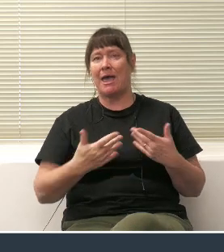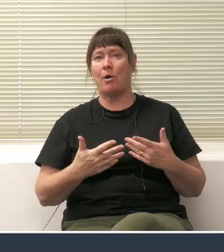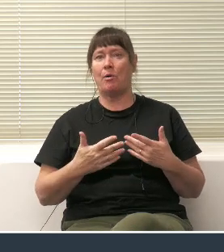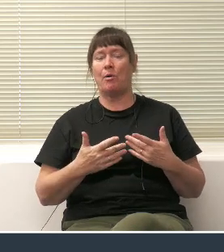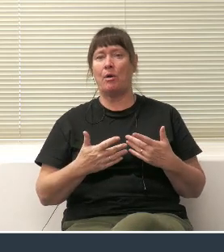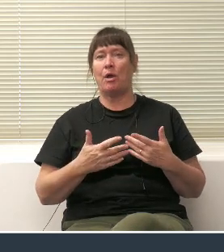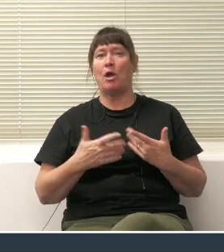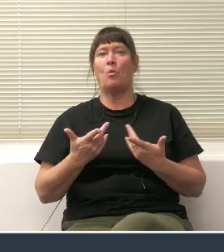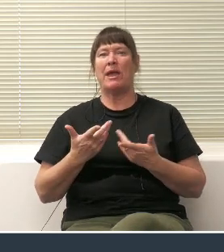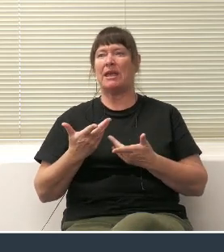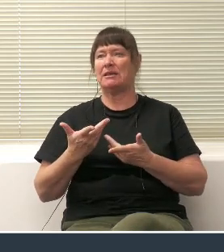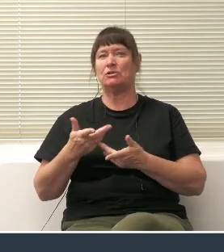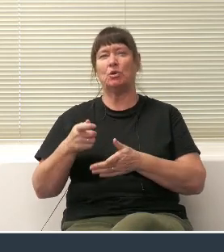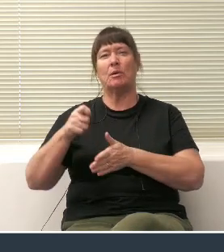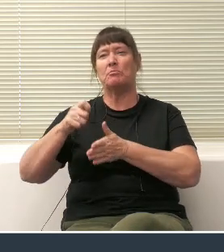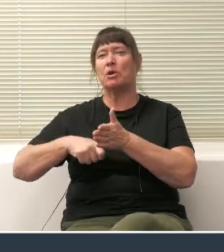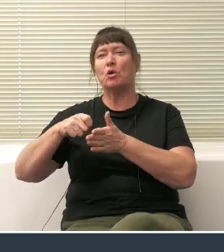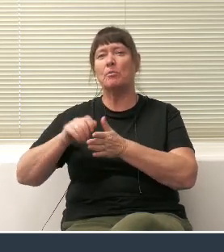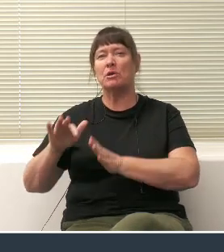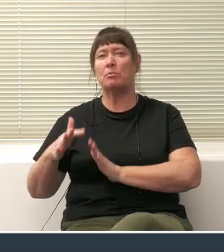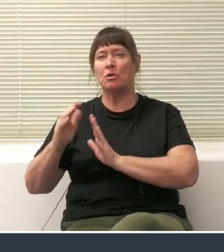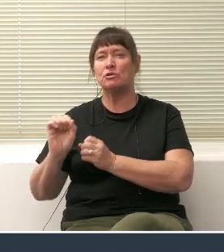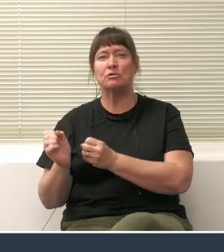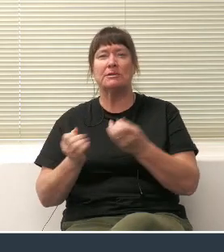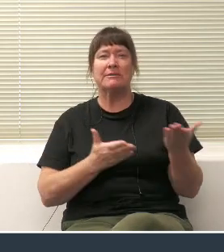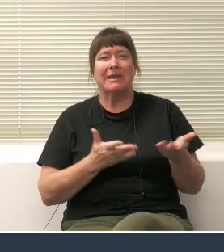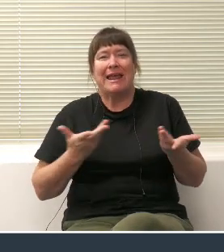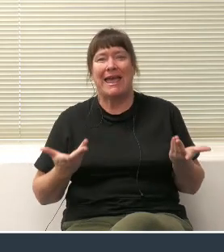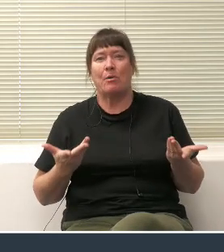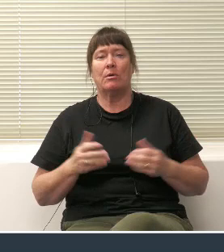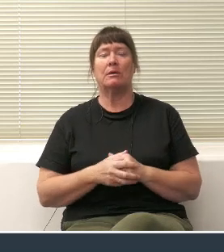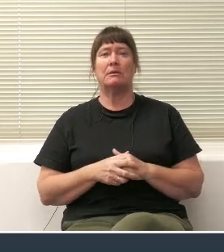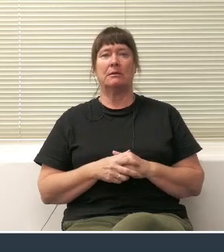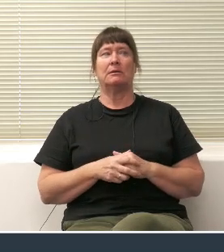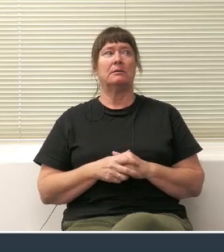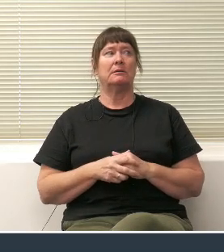might go out for a procurement approach to deliver. Yeah. So just